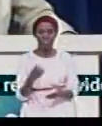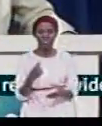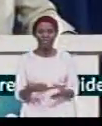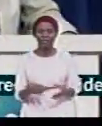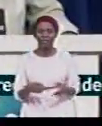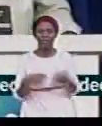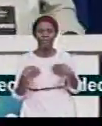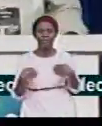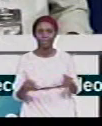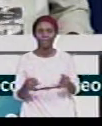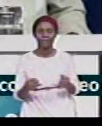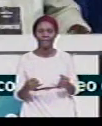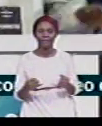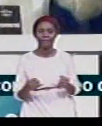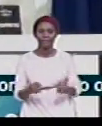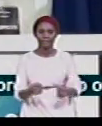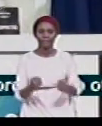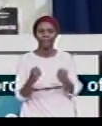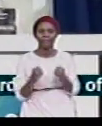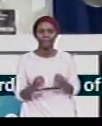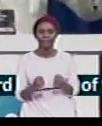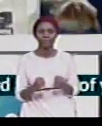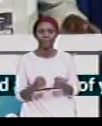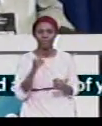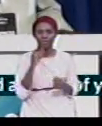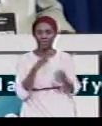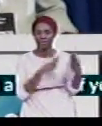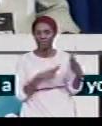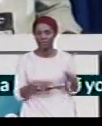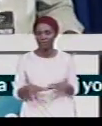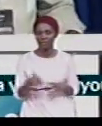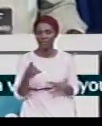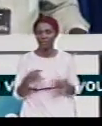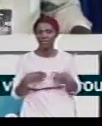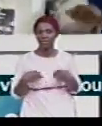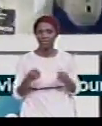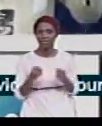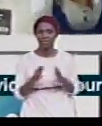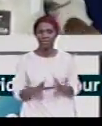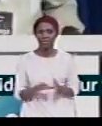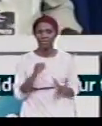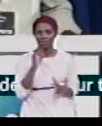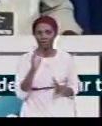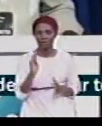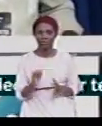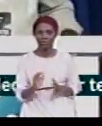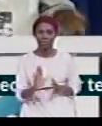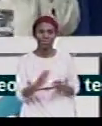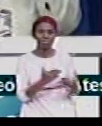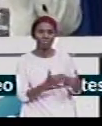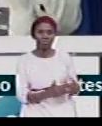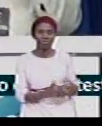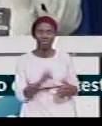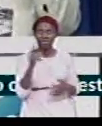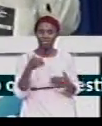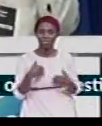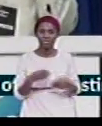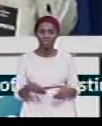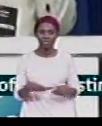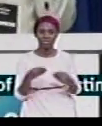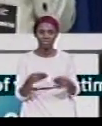is flowing. The healer is by your side. He has done his healing